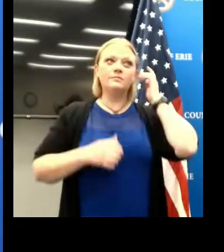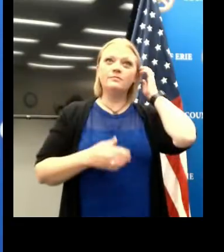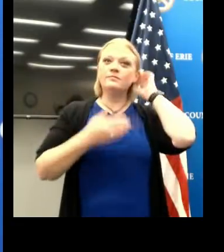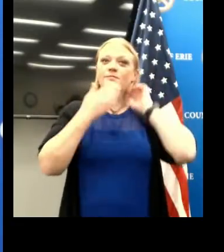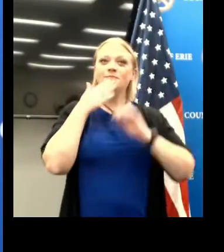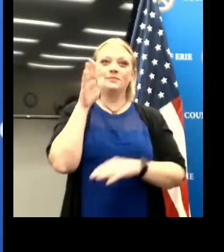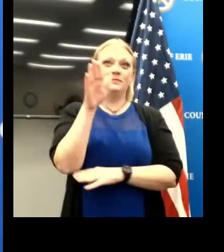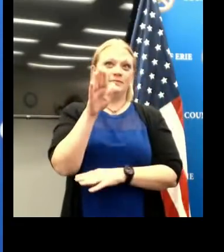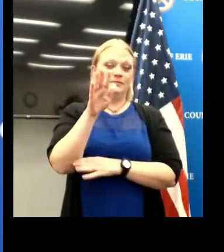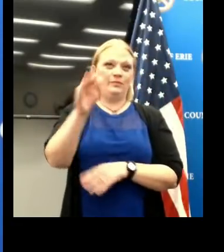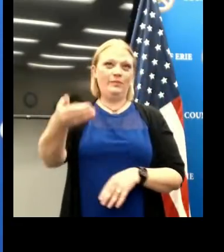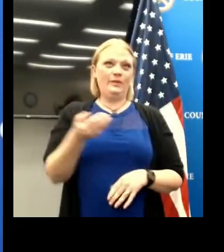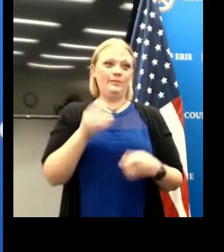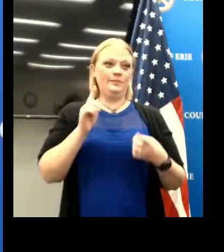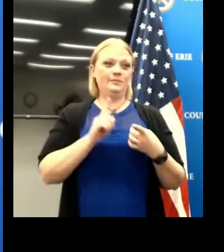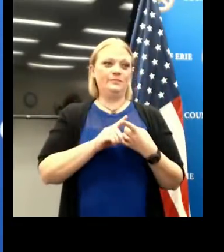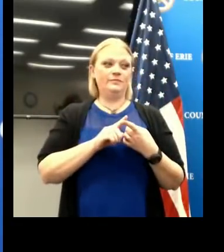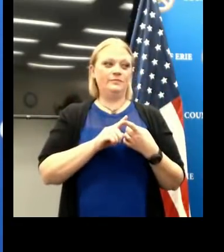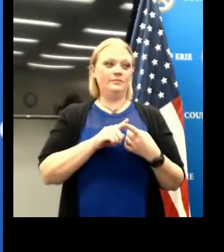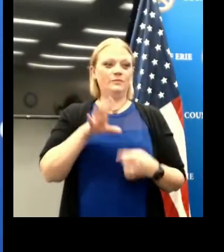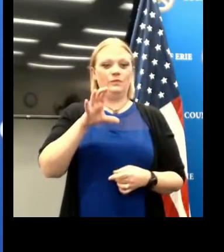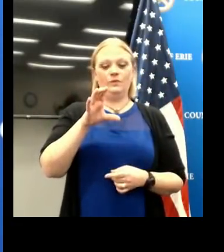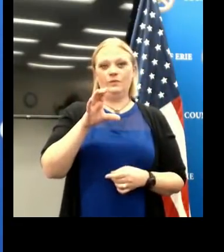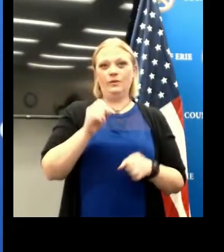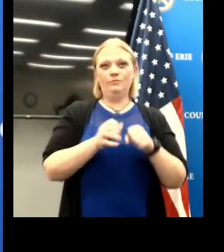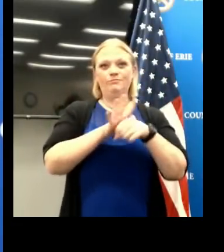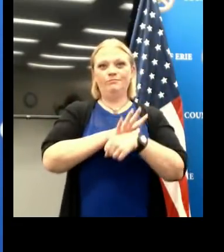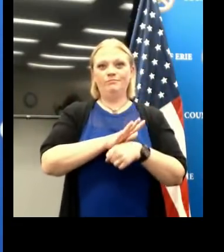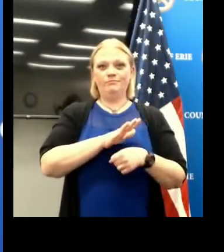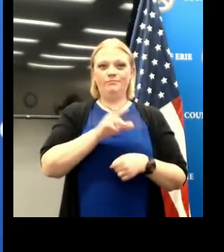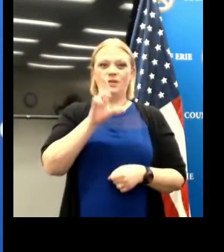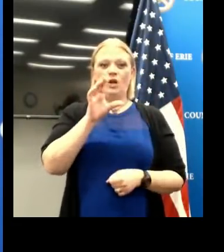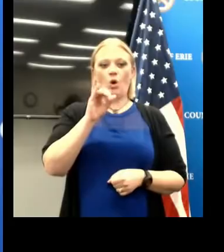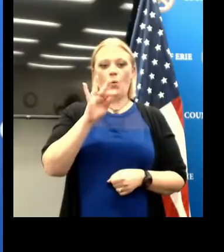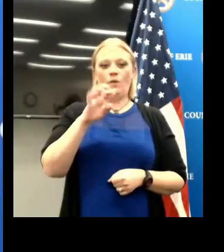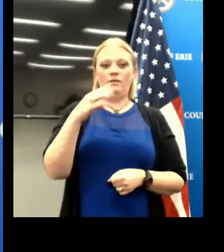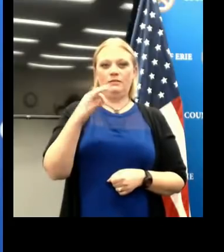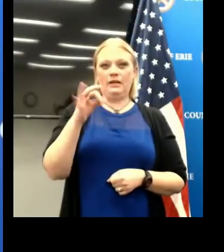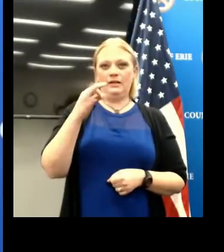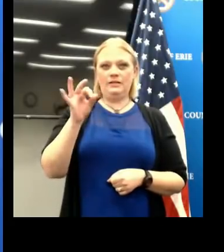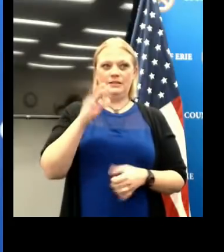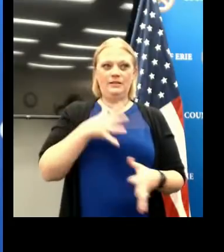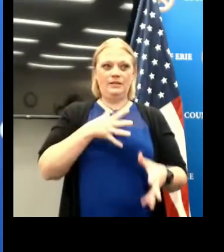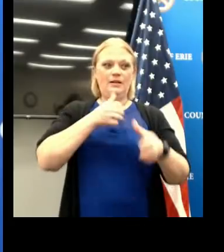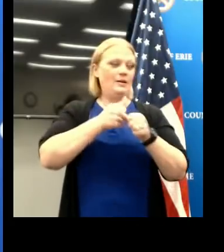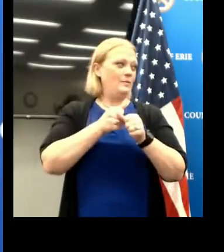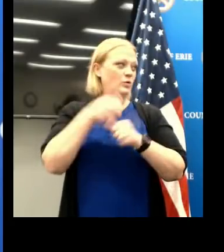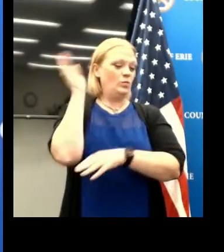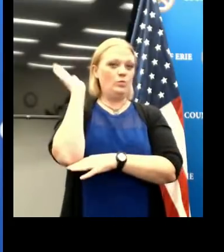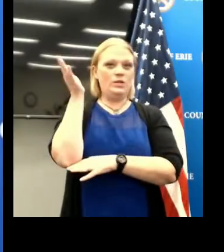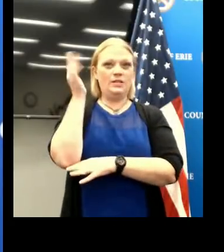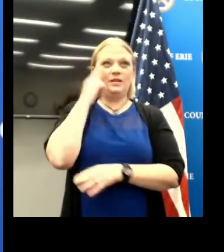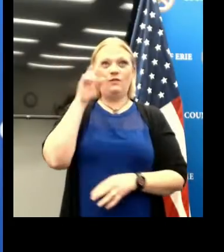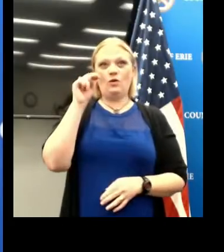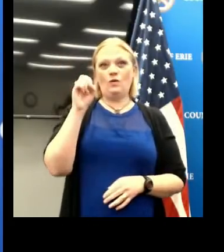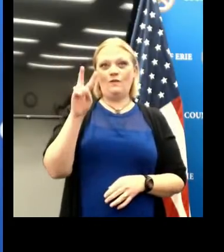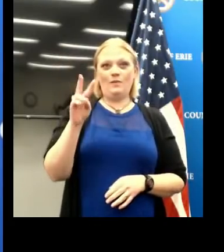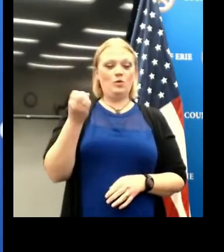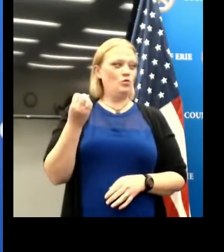Good afternoon and welcome to our COVID-19 update presentation for November 12th.